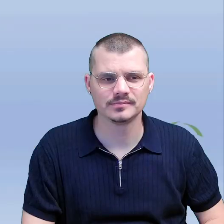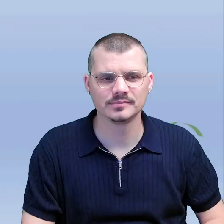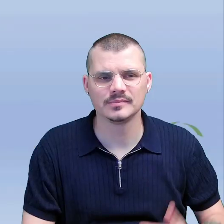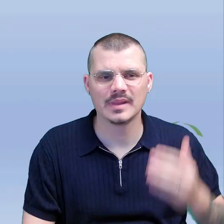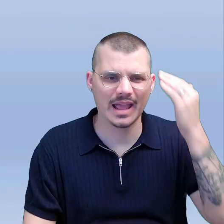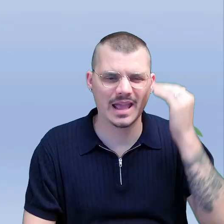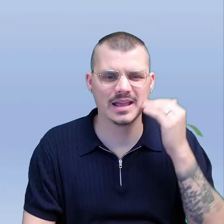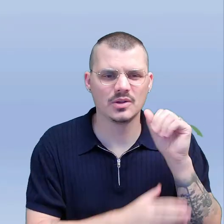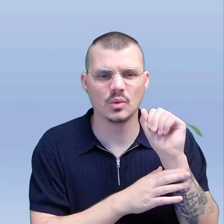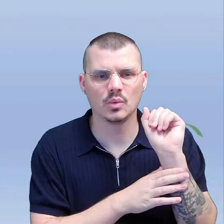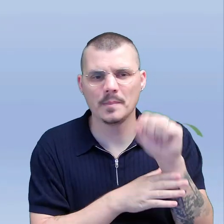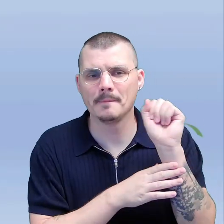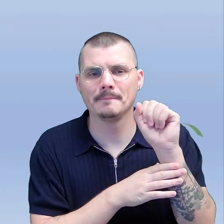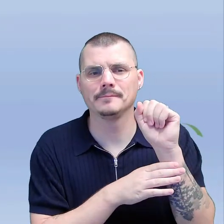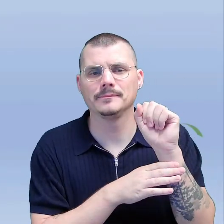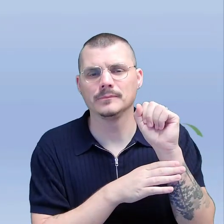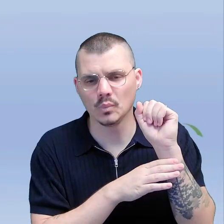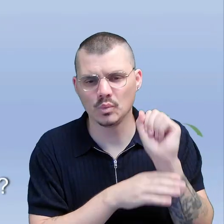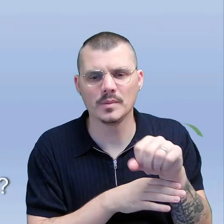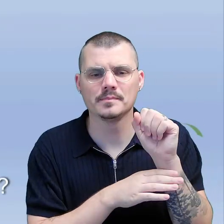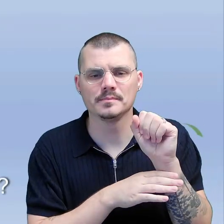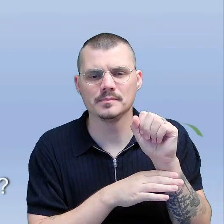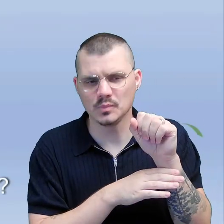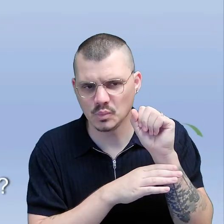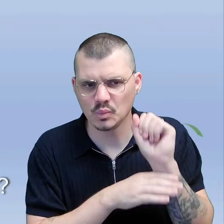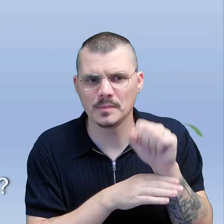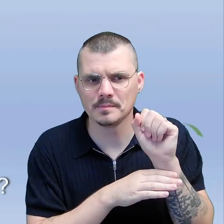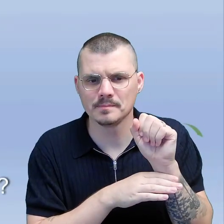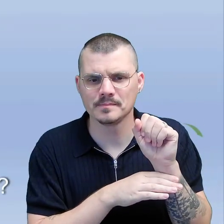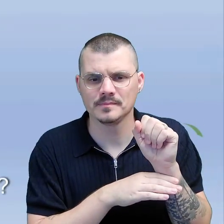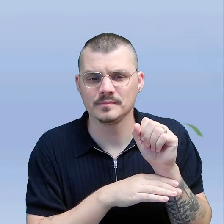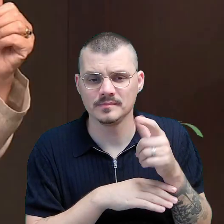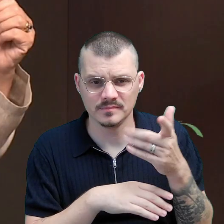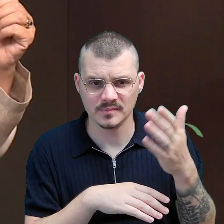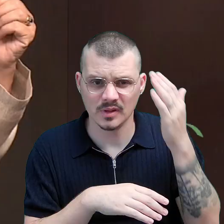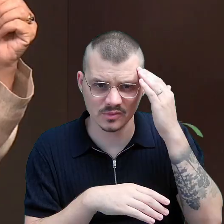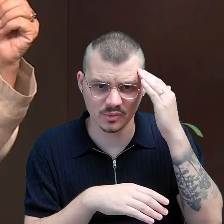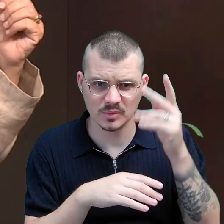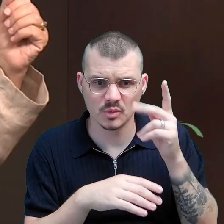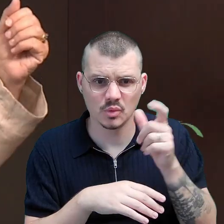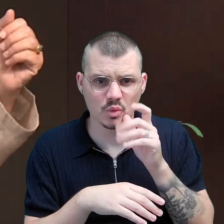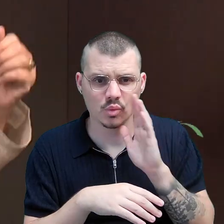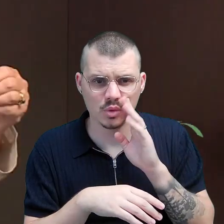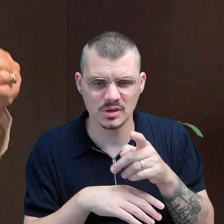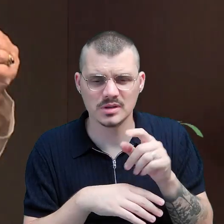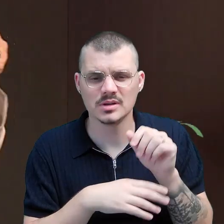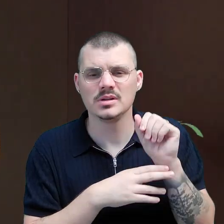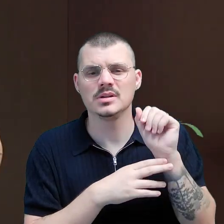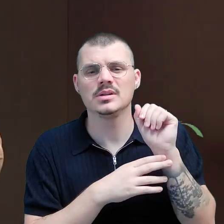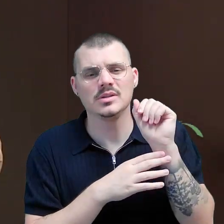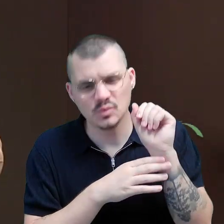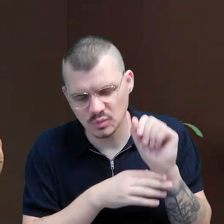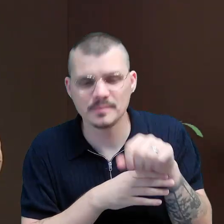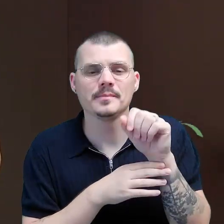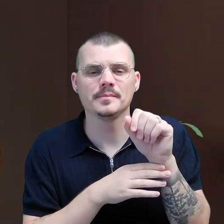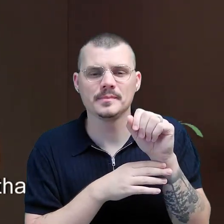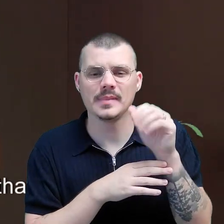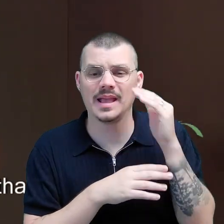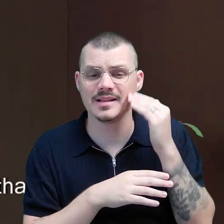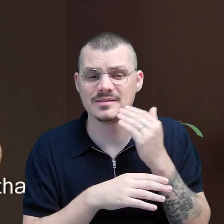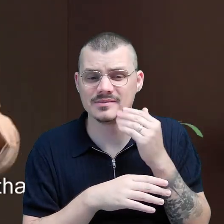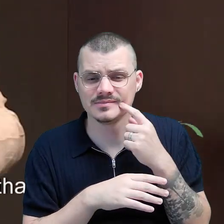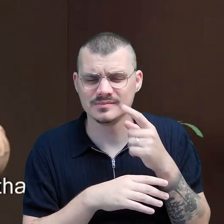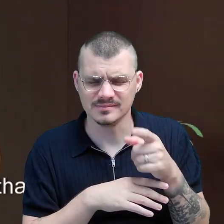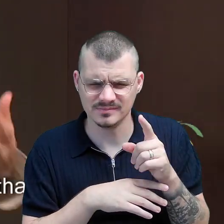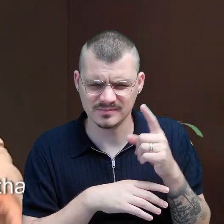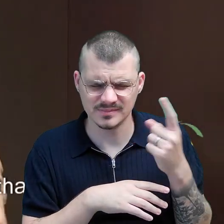Whipping the head forward. We've all known people like this, right? They whip their head forward. Well,